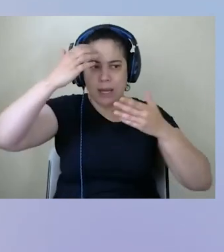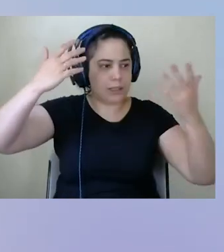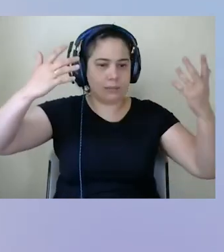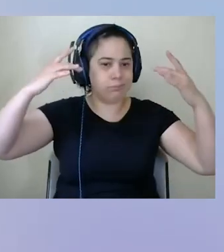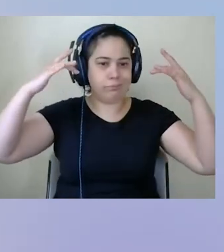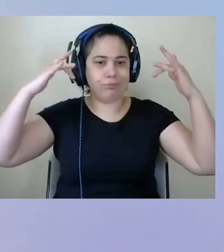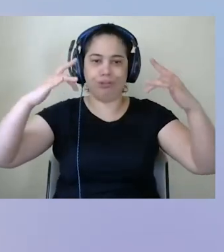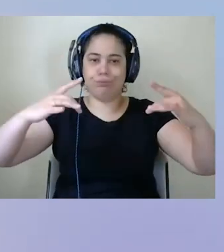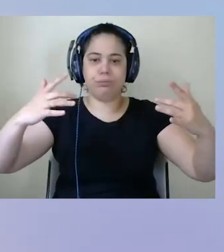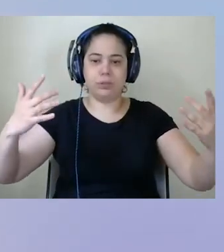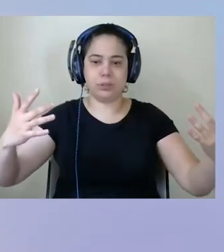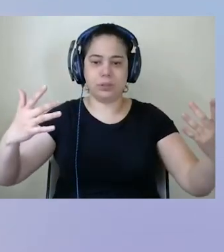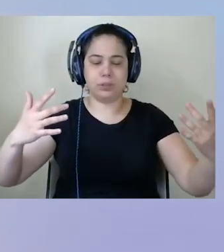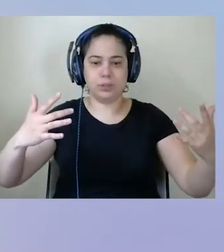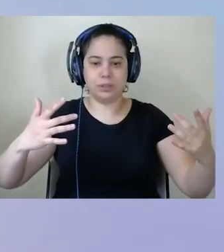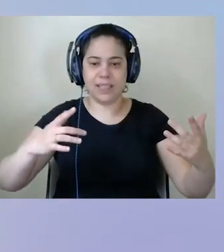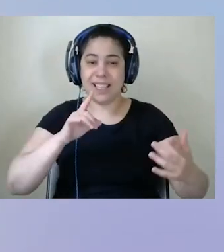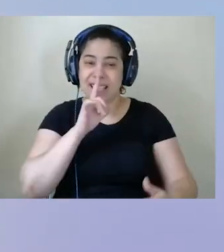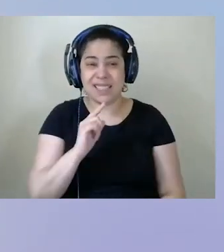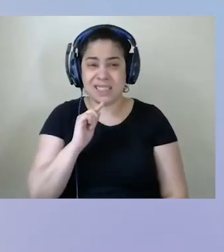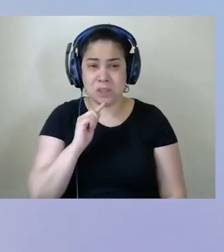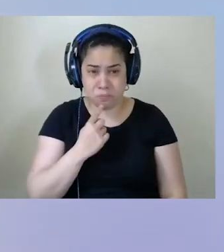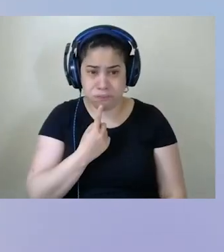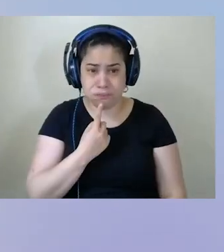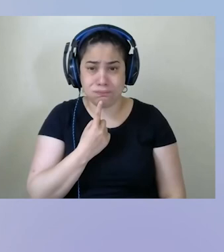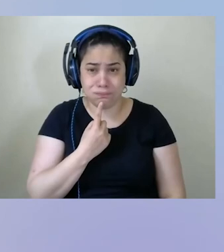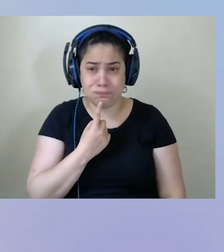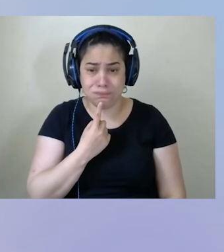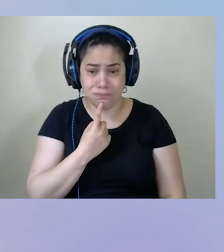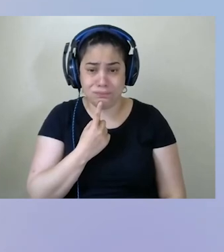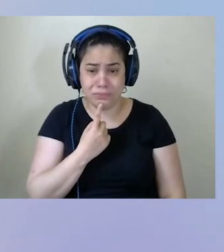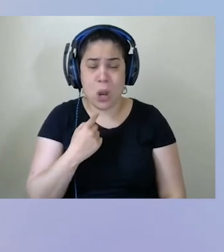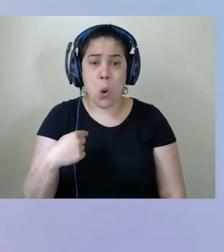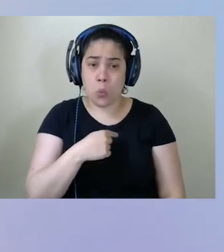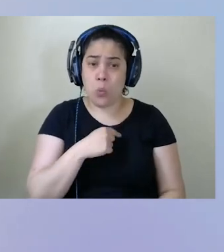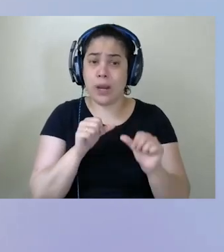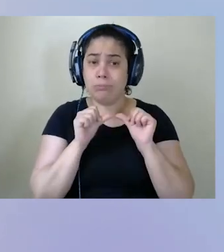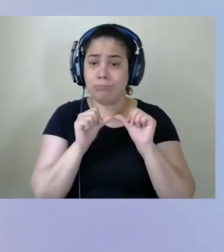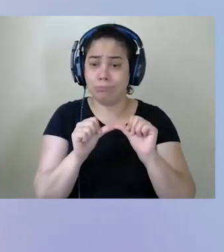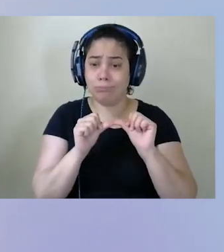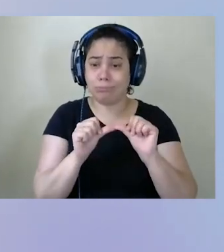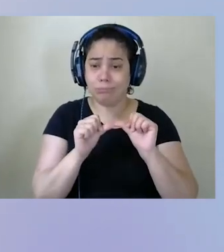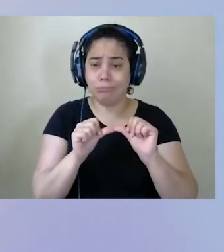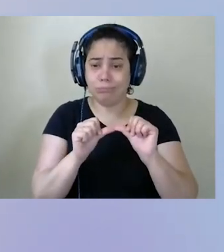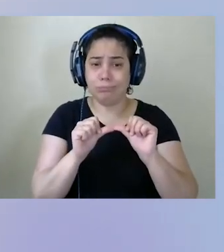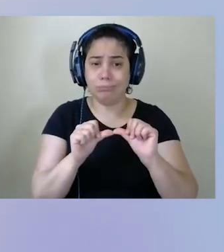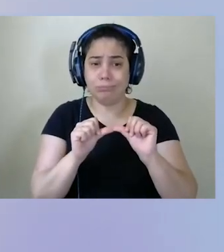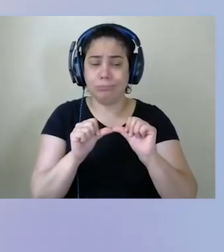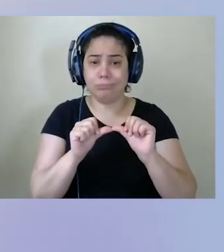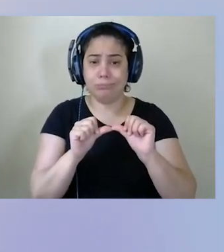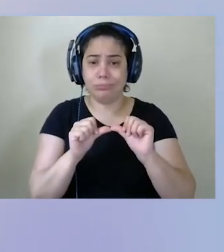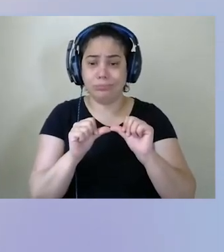is a profound thing. Mm-hmm. And we continue, you know, to get the same very